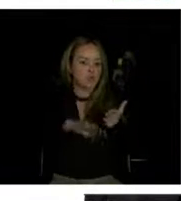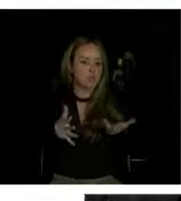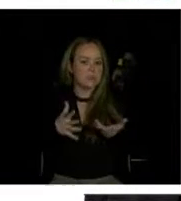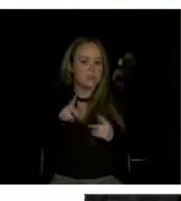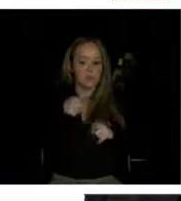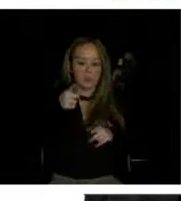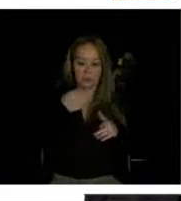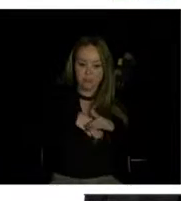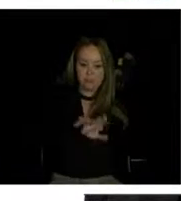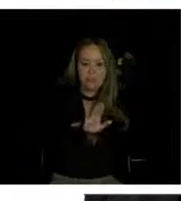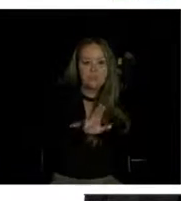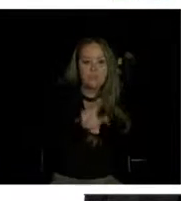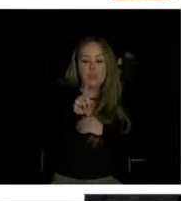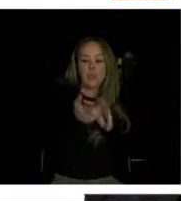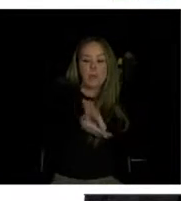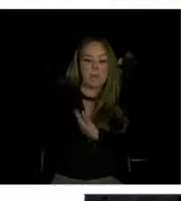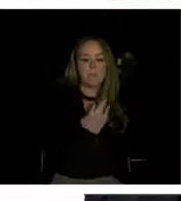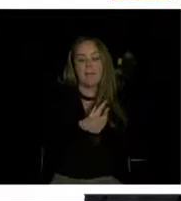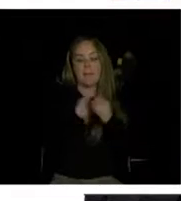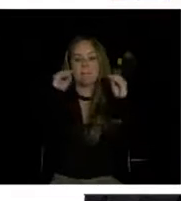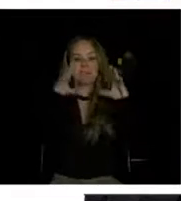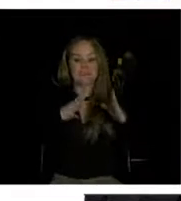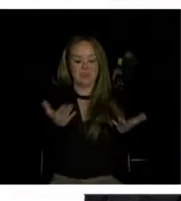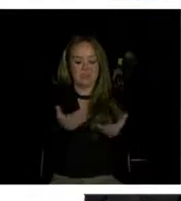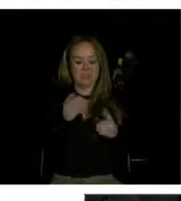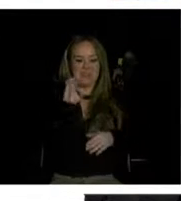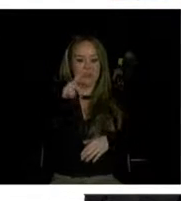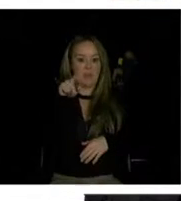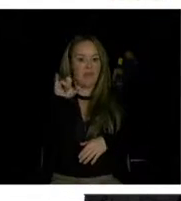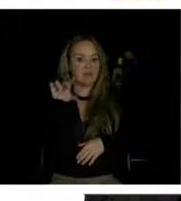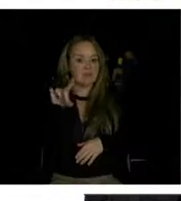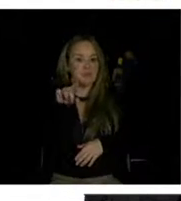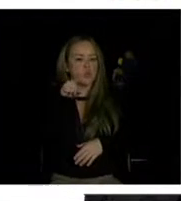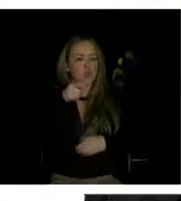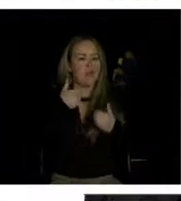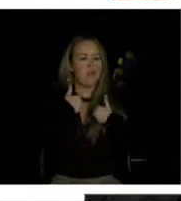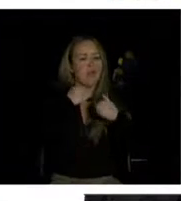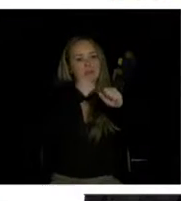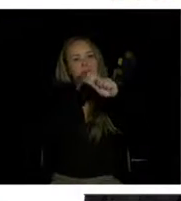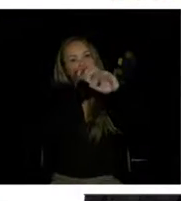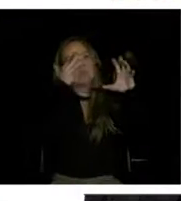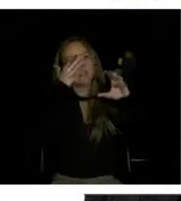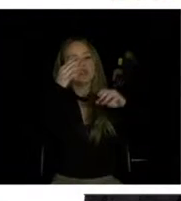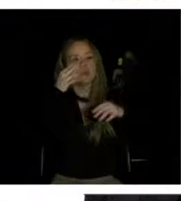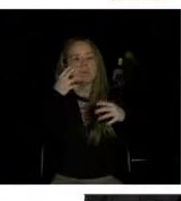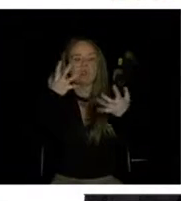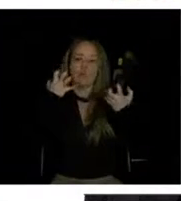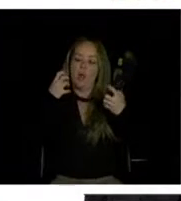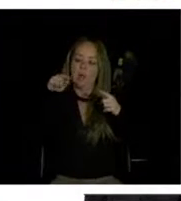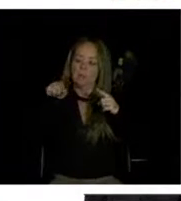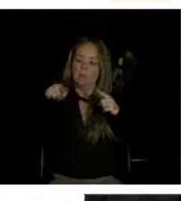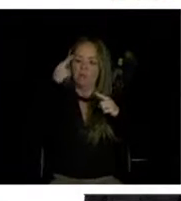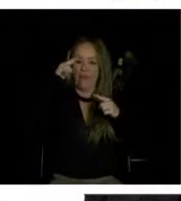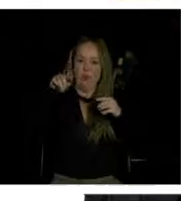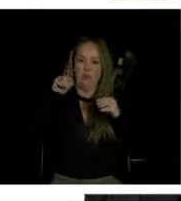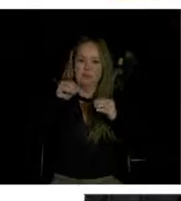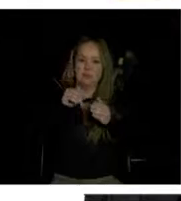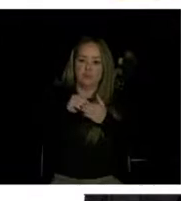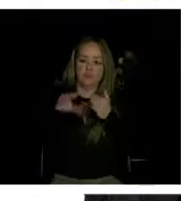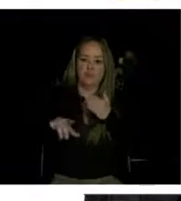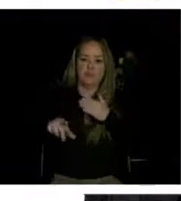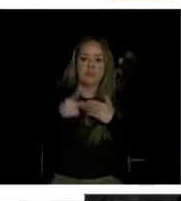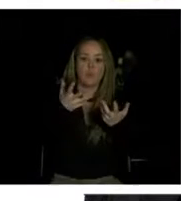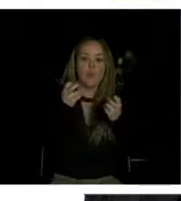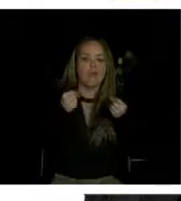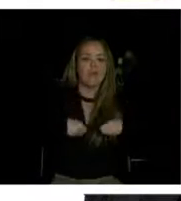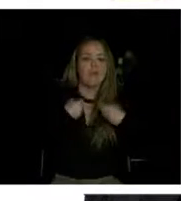walked in and became a teacher in El Paso ISD, you had a vision for your students. You wanted to give back to your